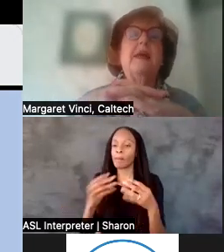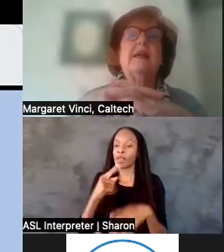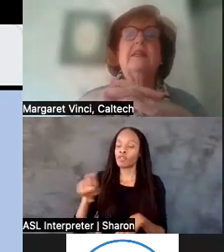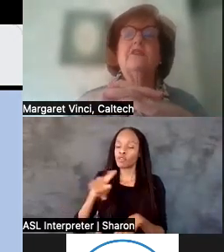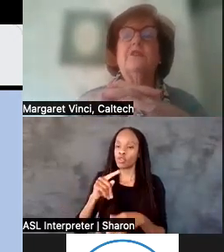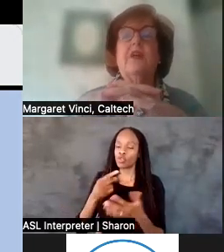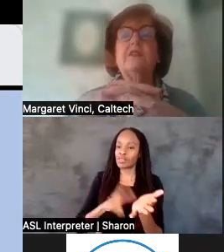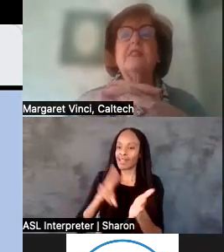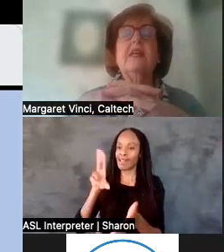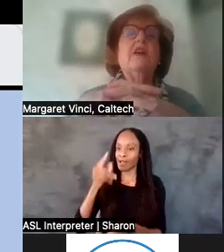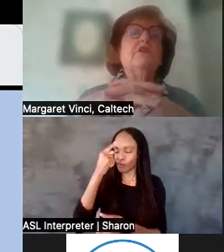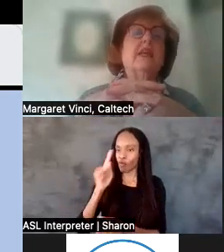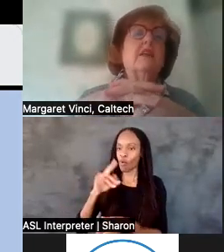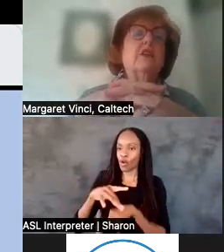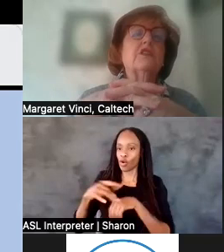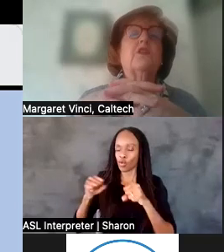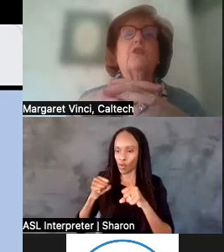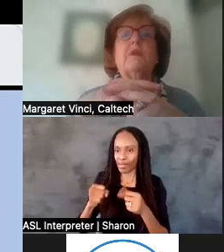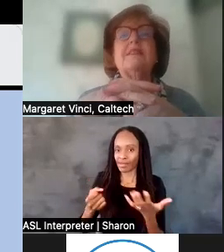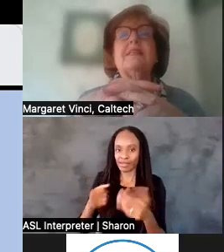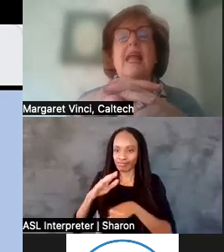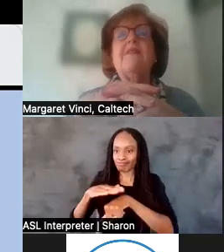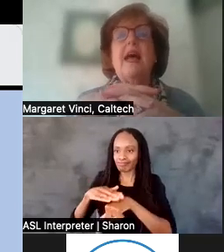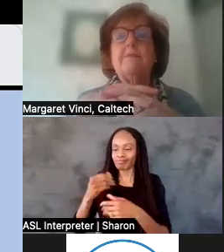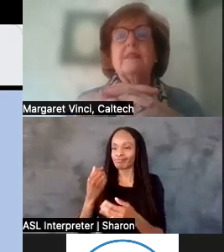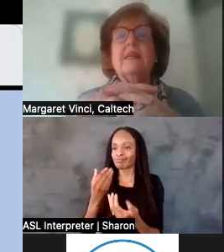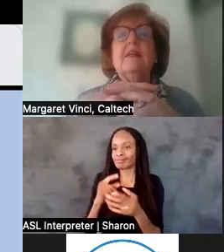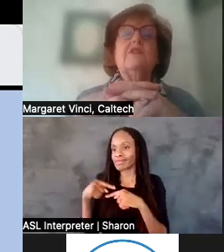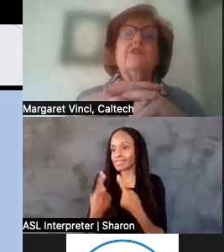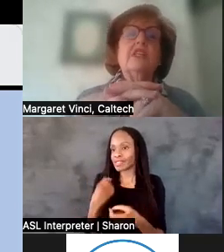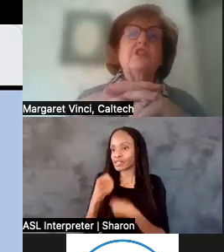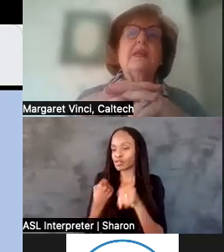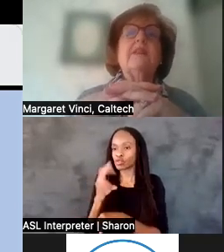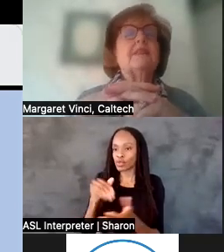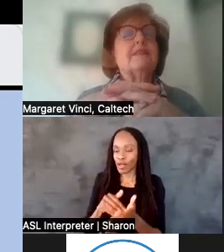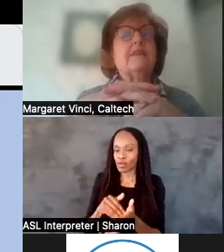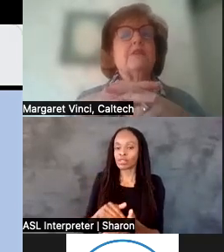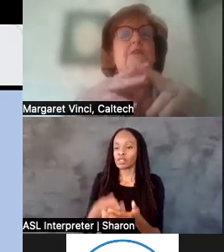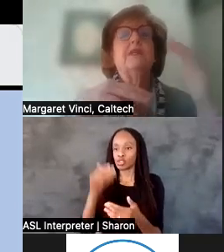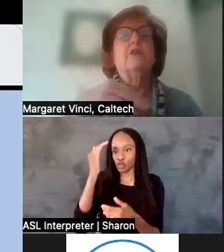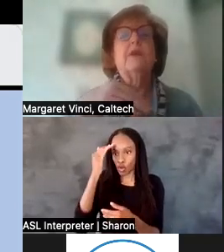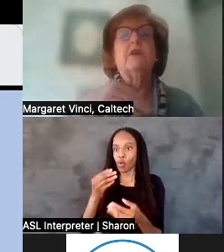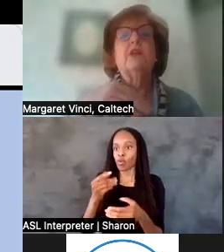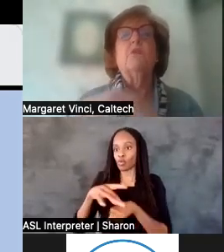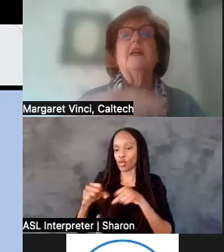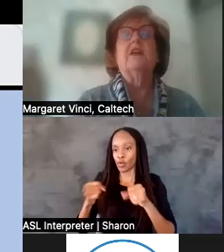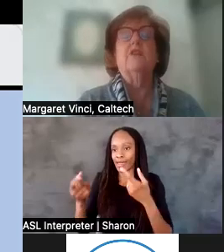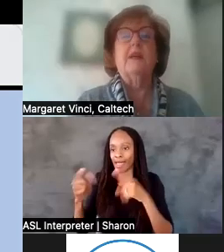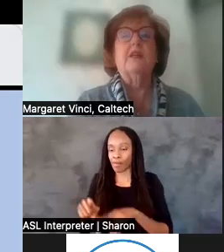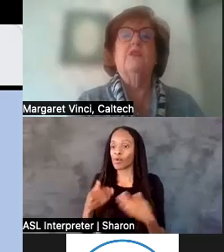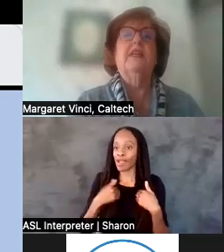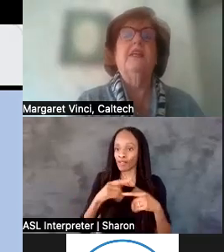notification back in the year 2000. You get alerts for earthquakes that have happened. So just knowing there is a difference between earthquake early